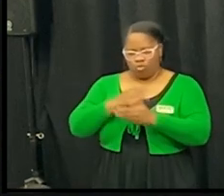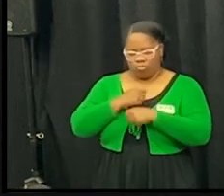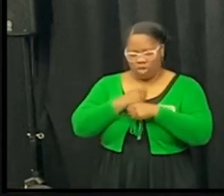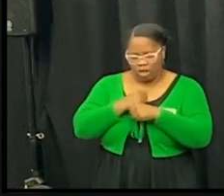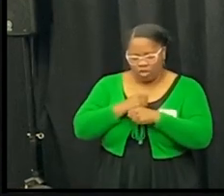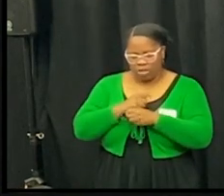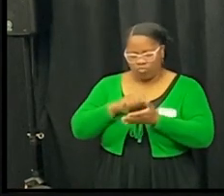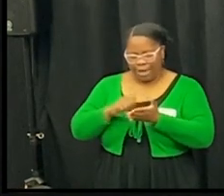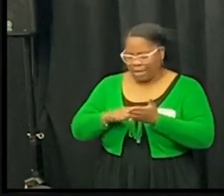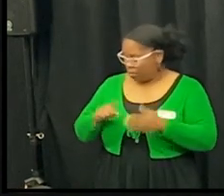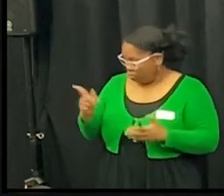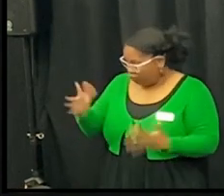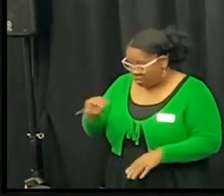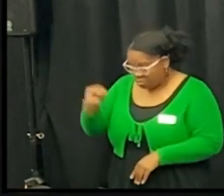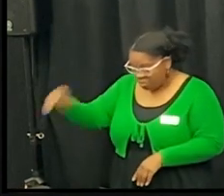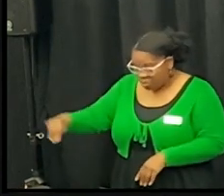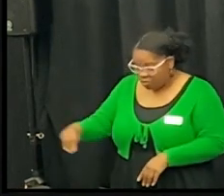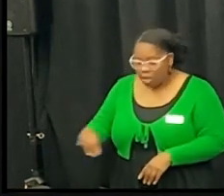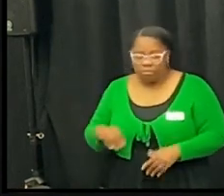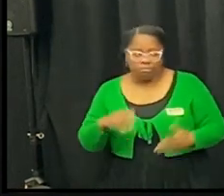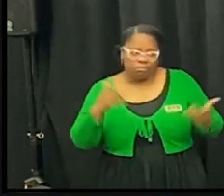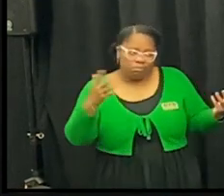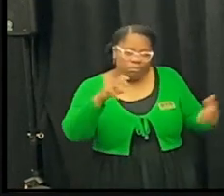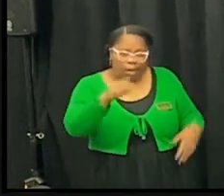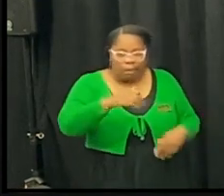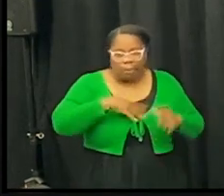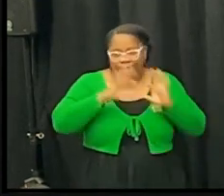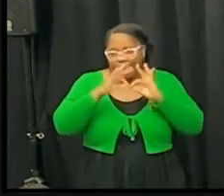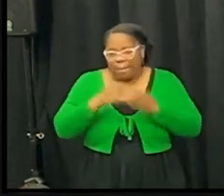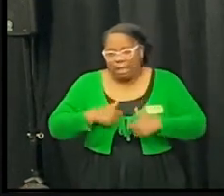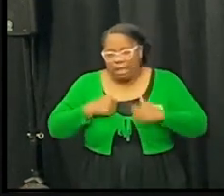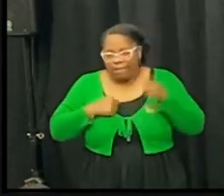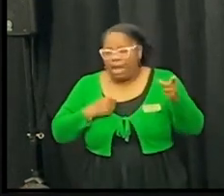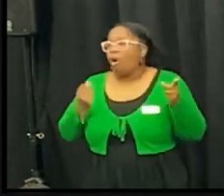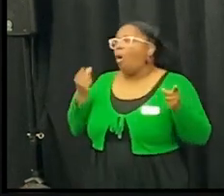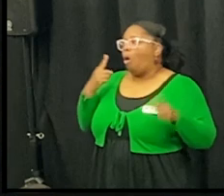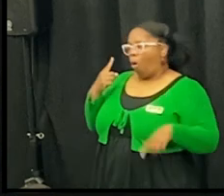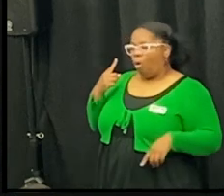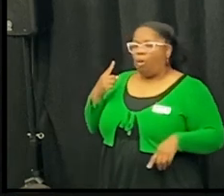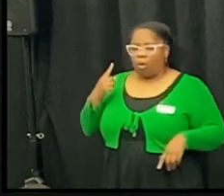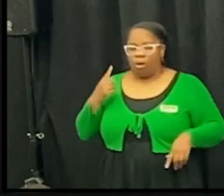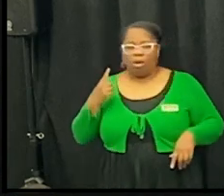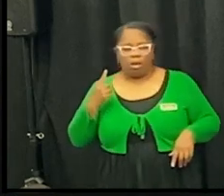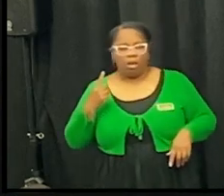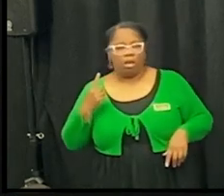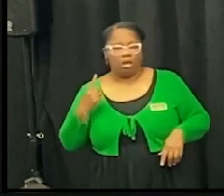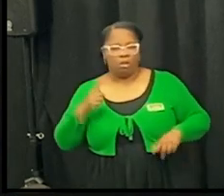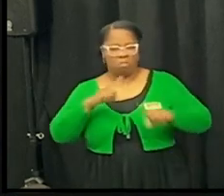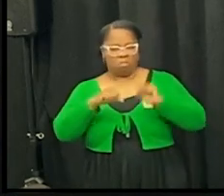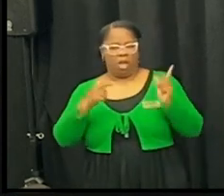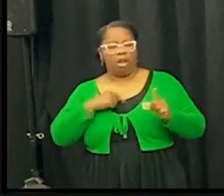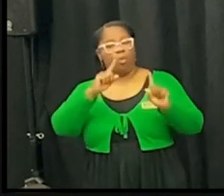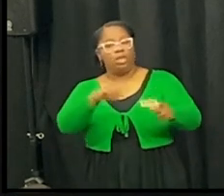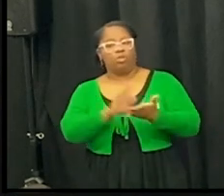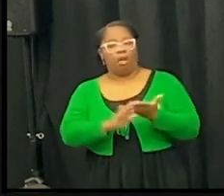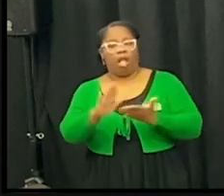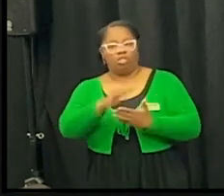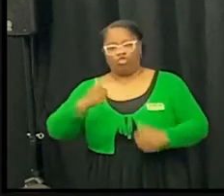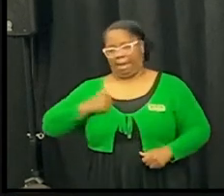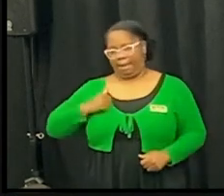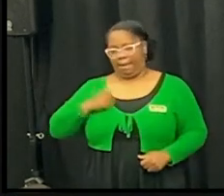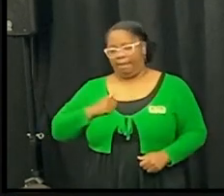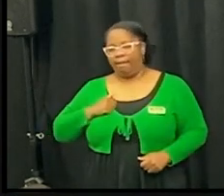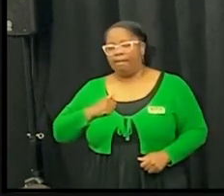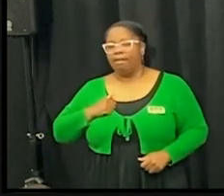You moved there? You moved there? Well, my family was living there. Got it. But I was going to college in Canada, so I